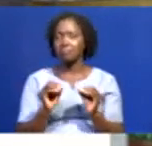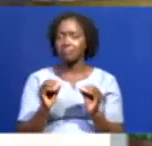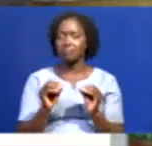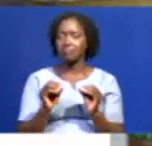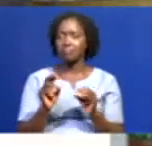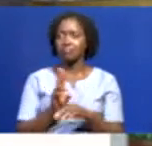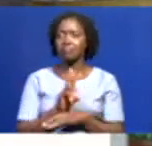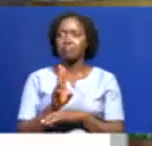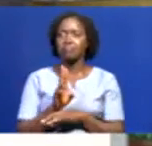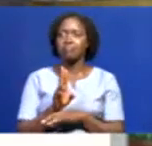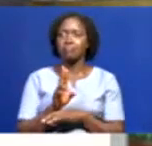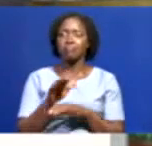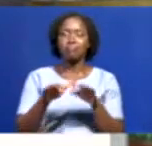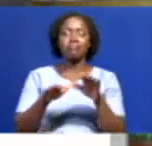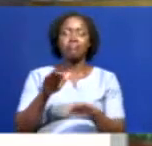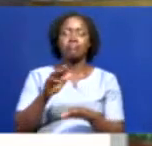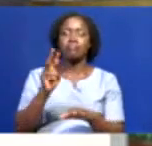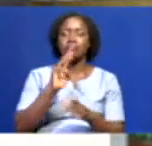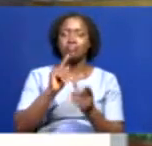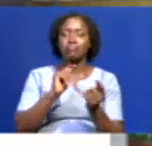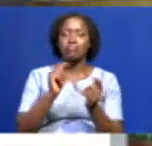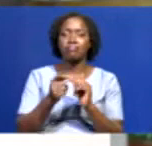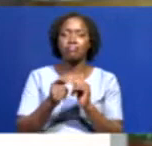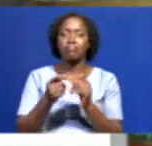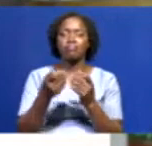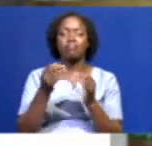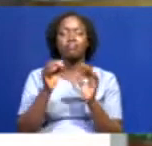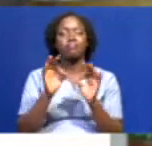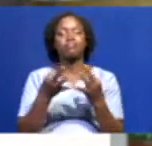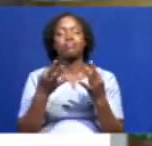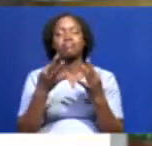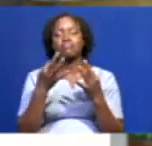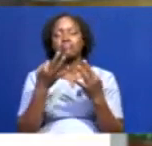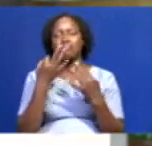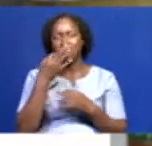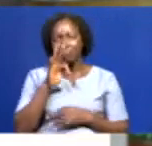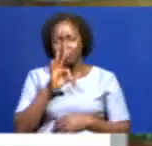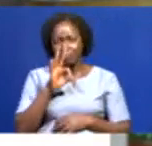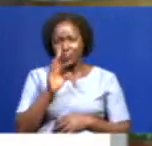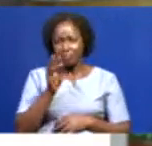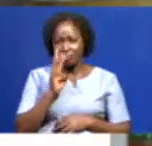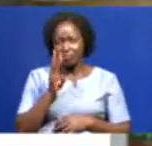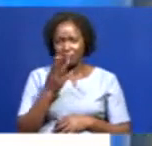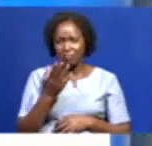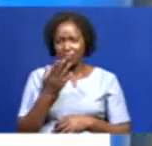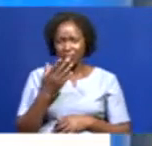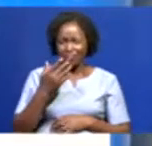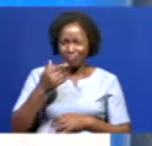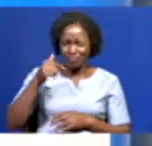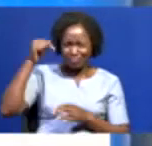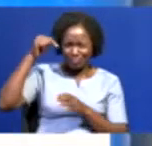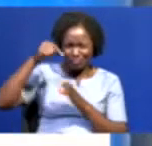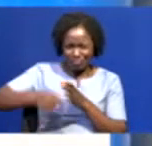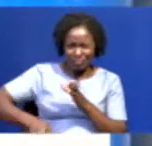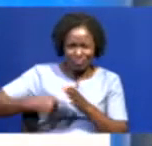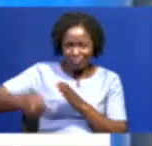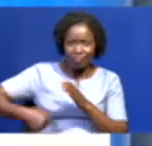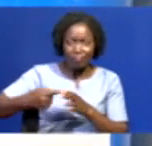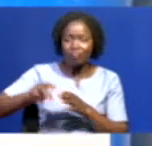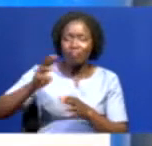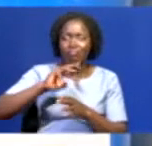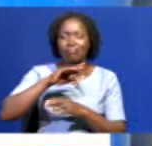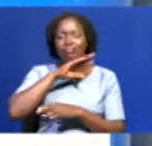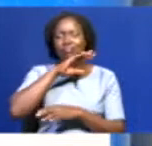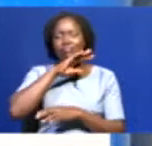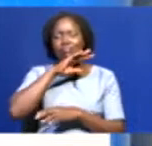Using seawater, for example, and converting that into fresh water. We're drilling very deep boreholes, but the water is contaminated